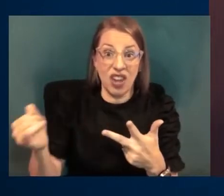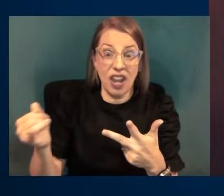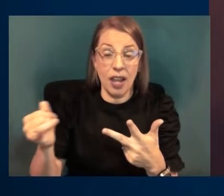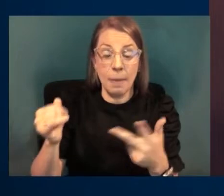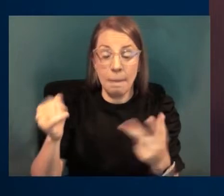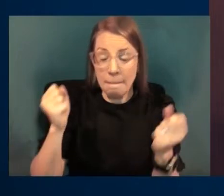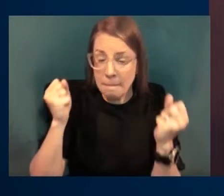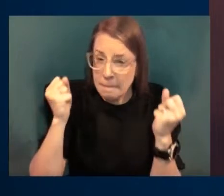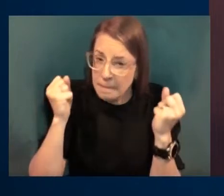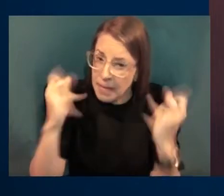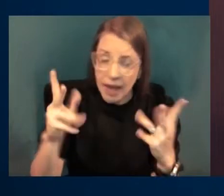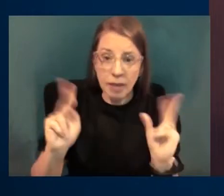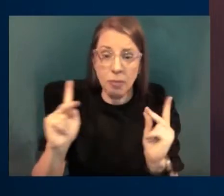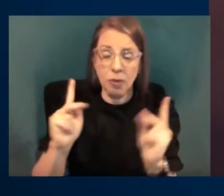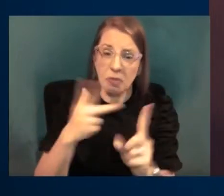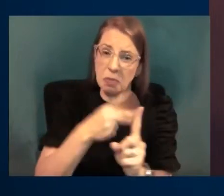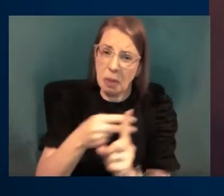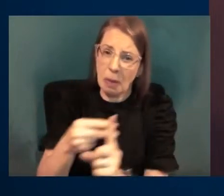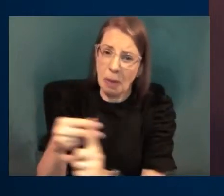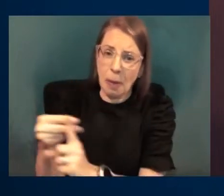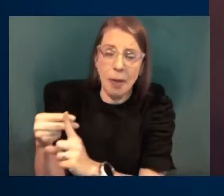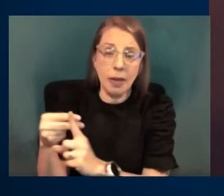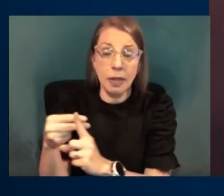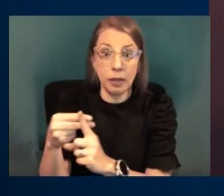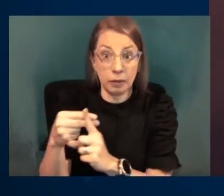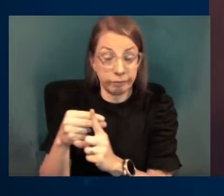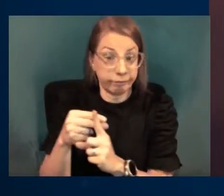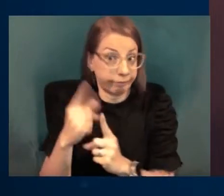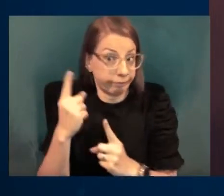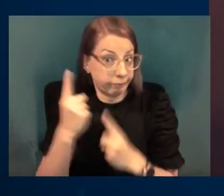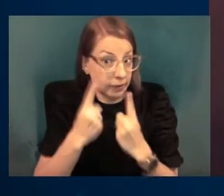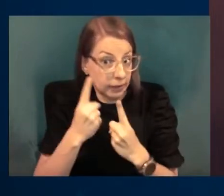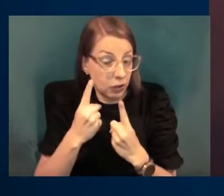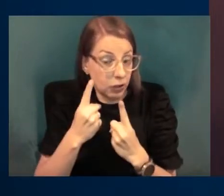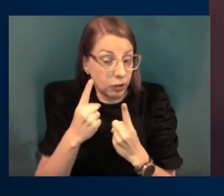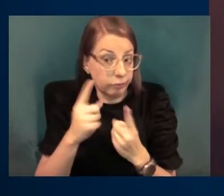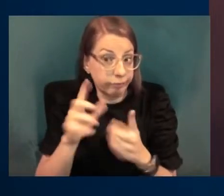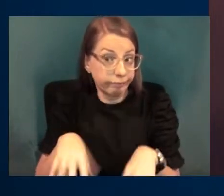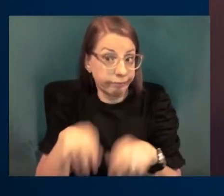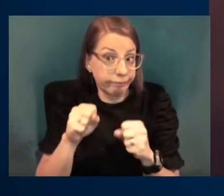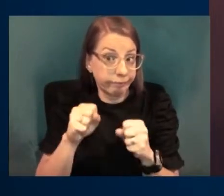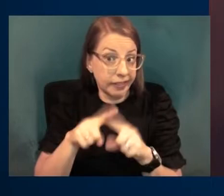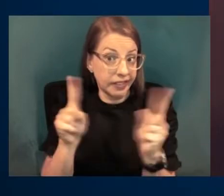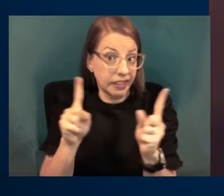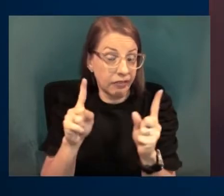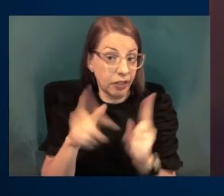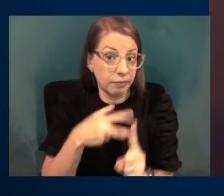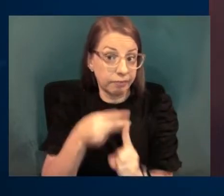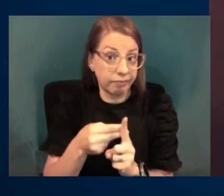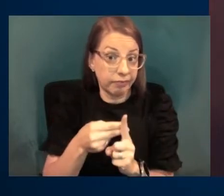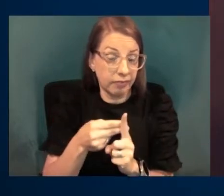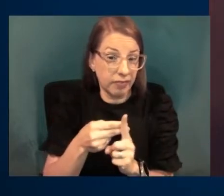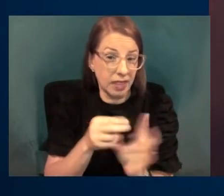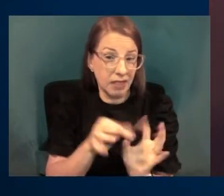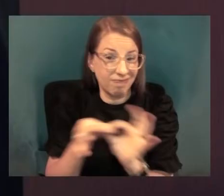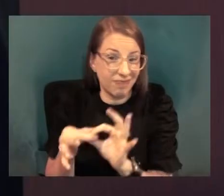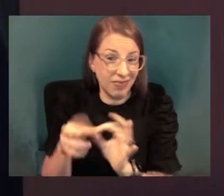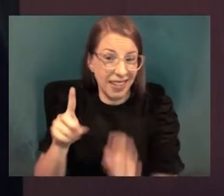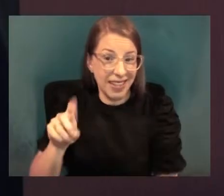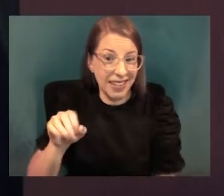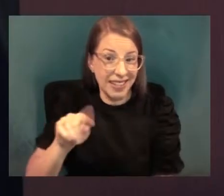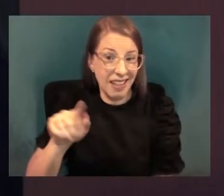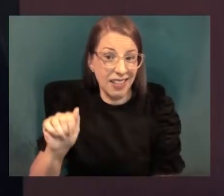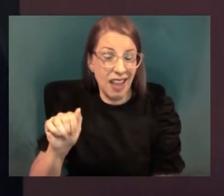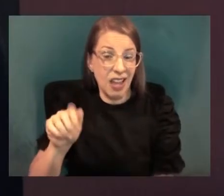people who were vaccinated that way during that event, should they be considering doing something else with the Delta variant news right now? I think they ought to be